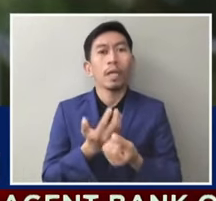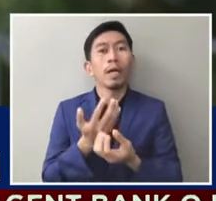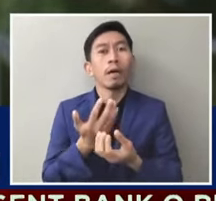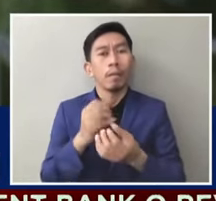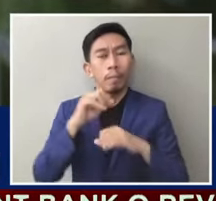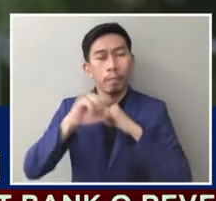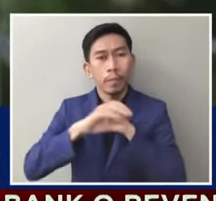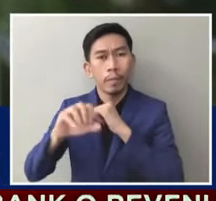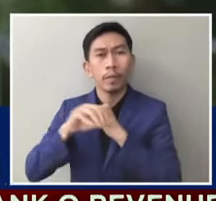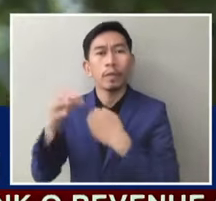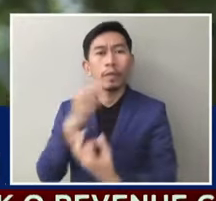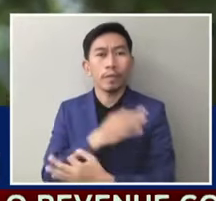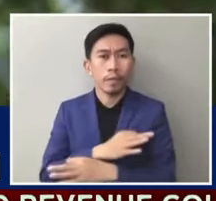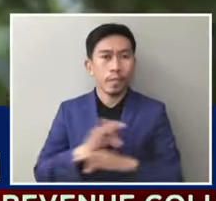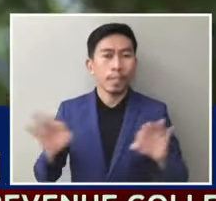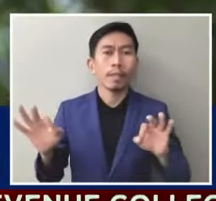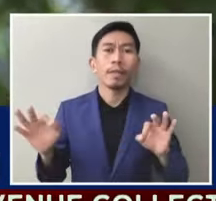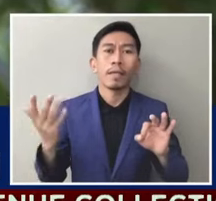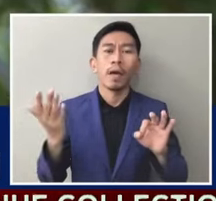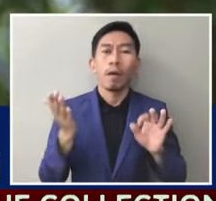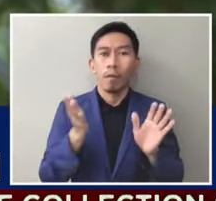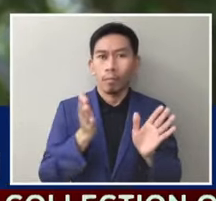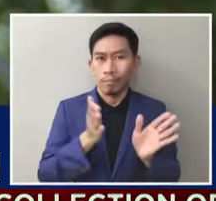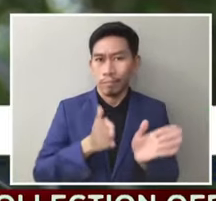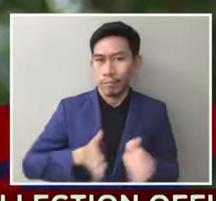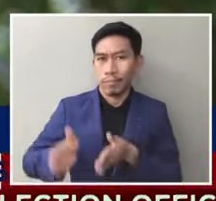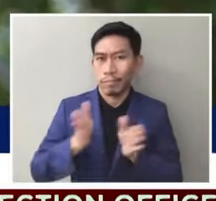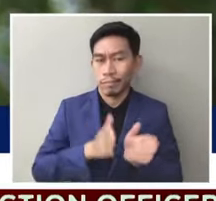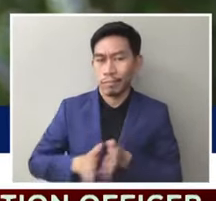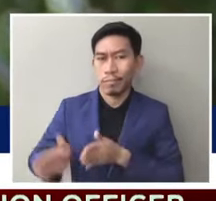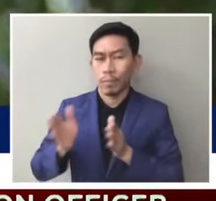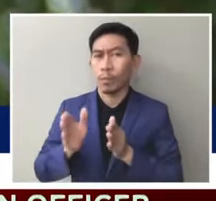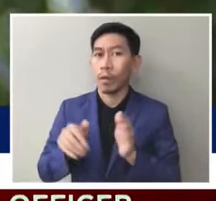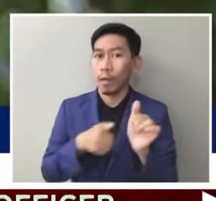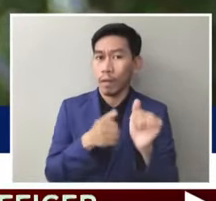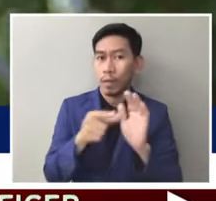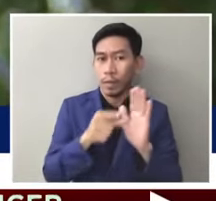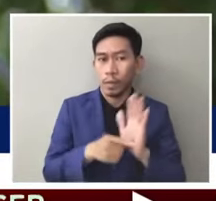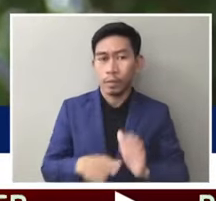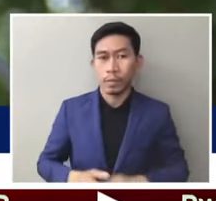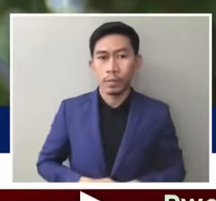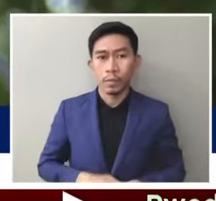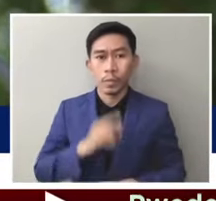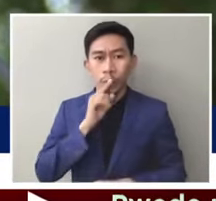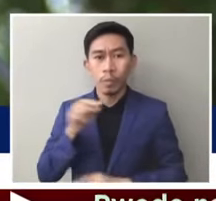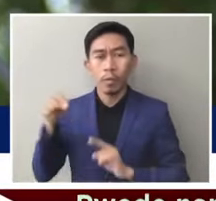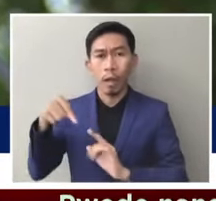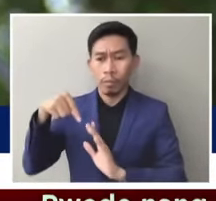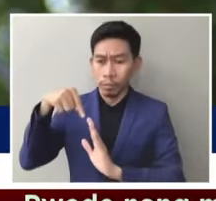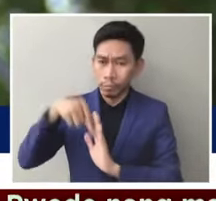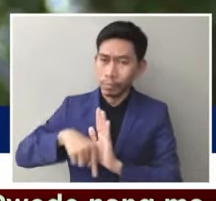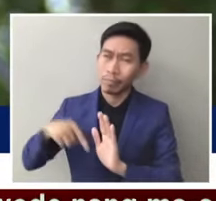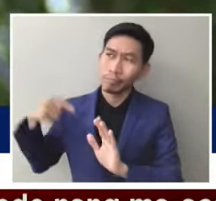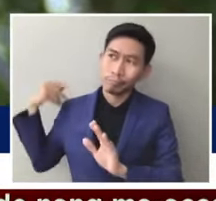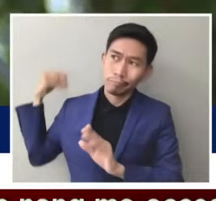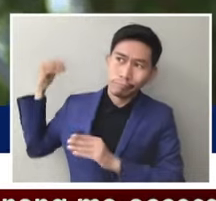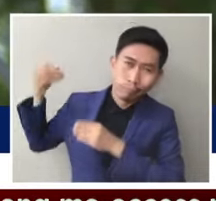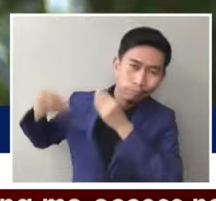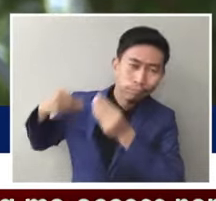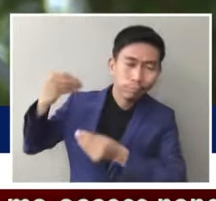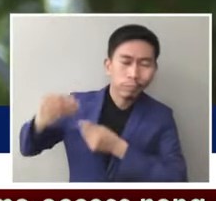international order based on the rule of law. They will advance a partnership based on deep historical ties, robust